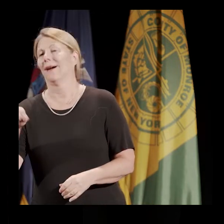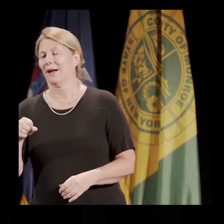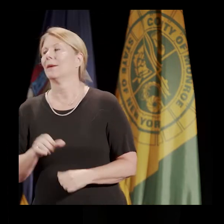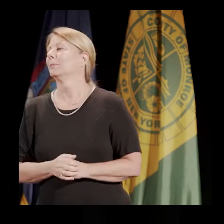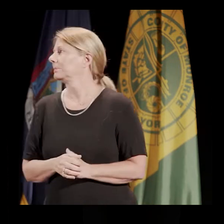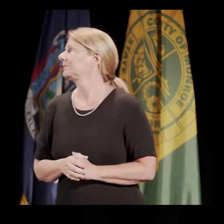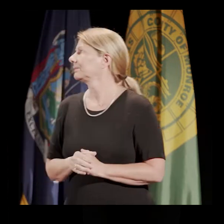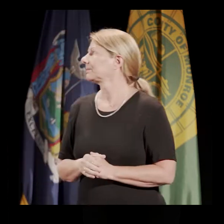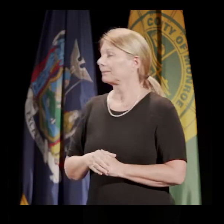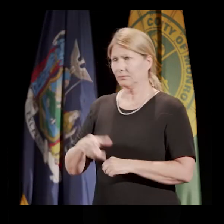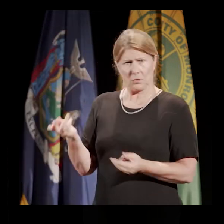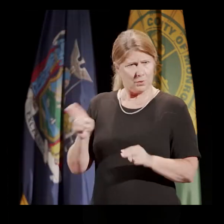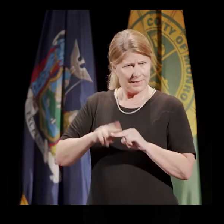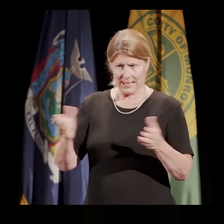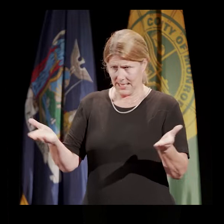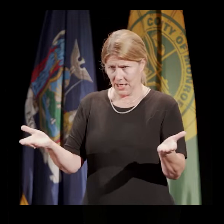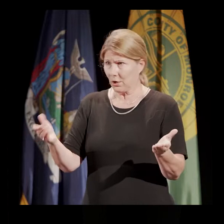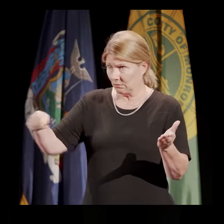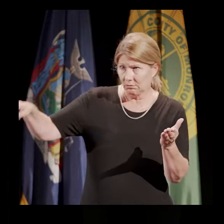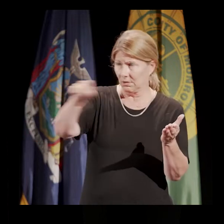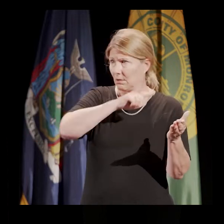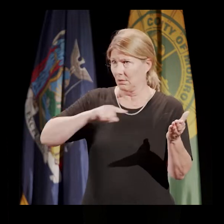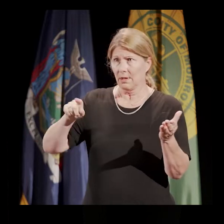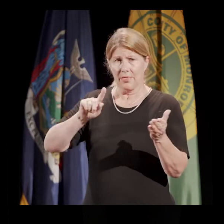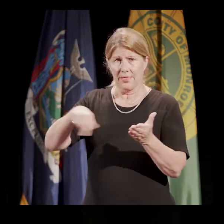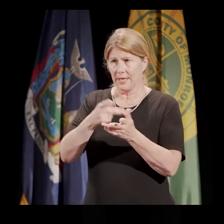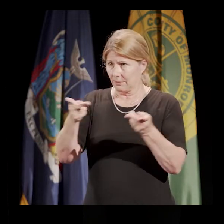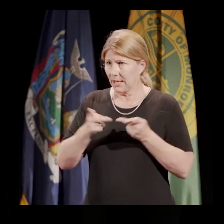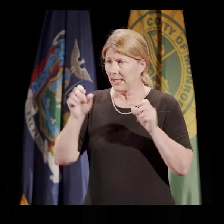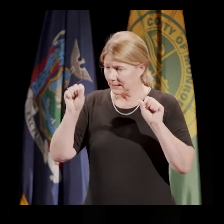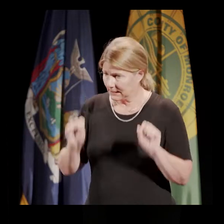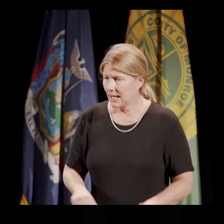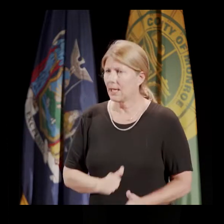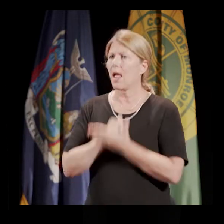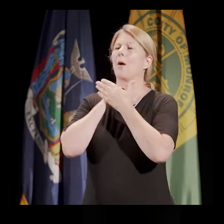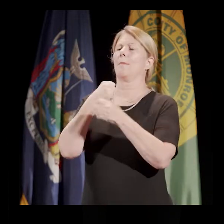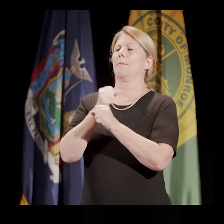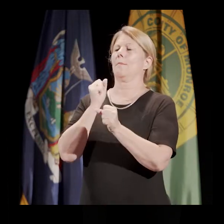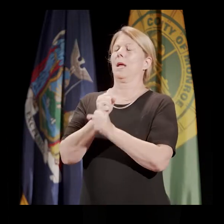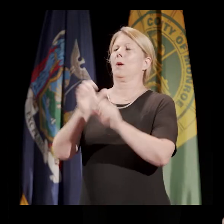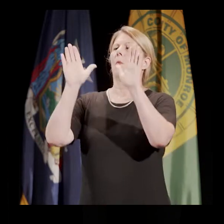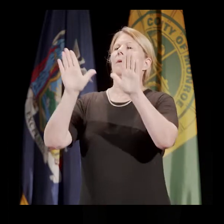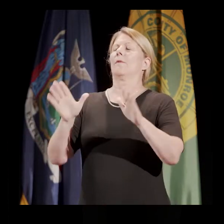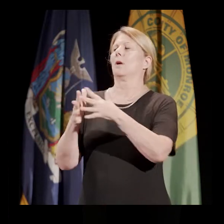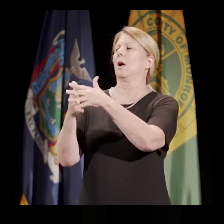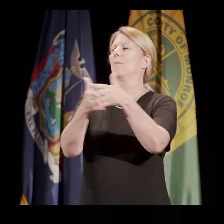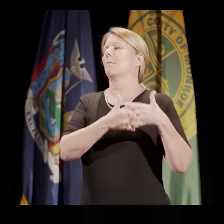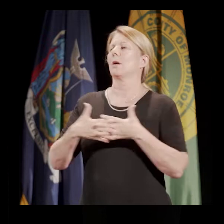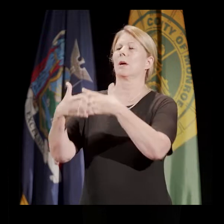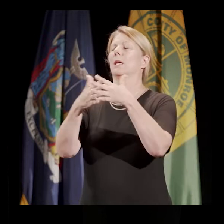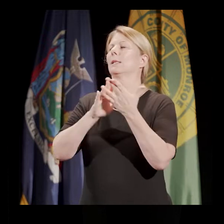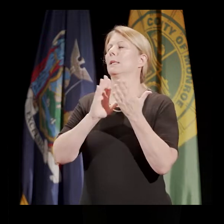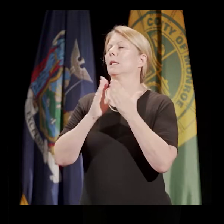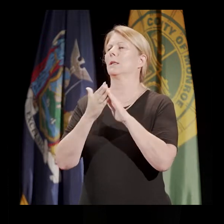Andy Galena for hosting us here, of a place that can help create those great American cities. If you read today's Democrat